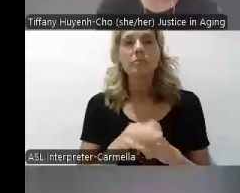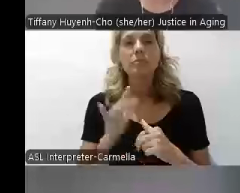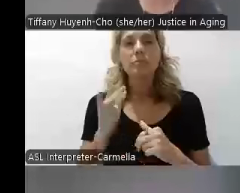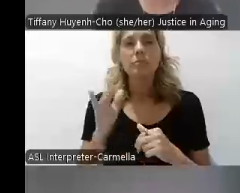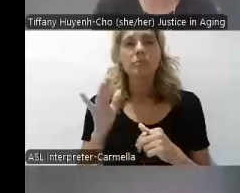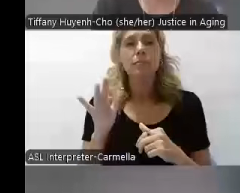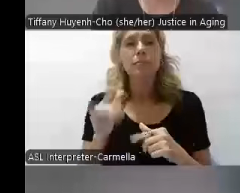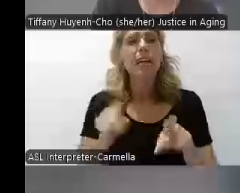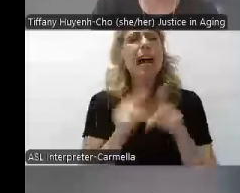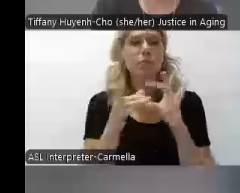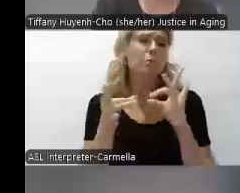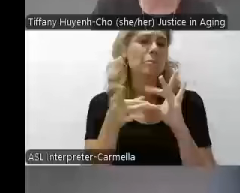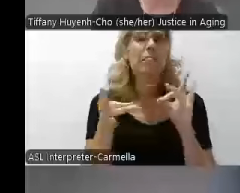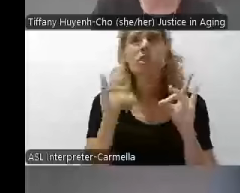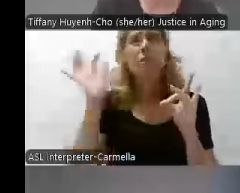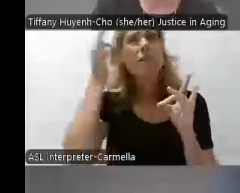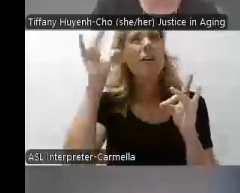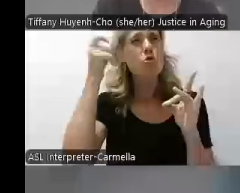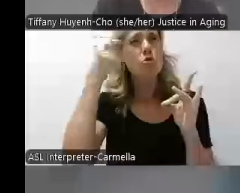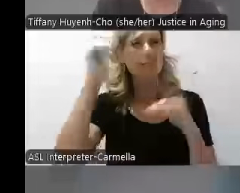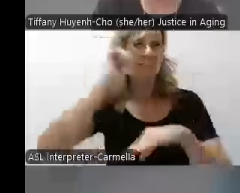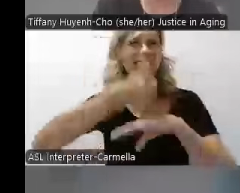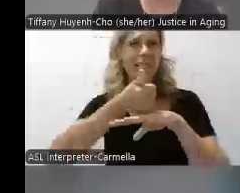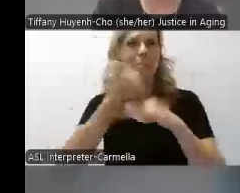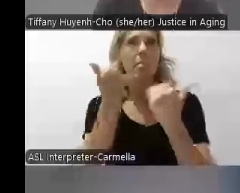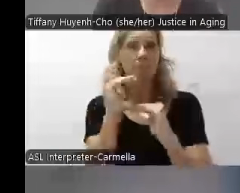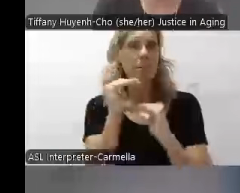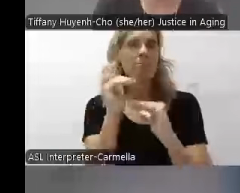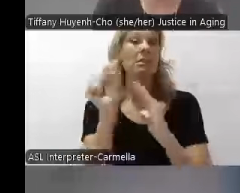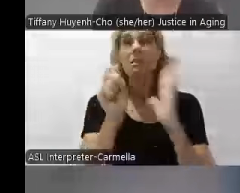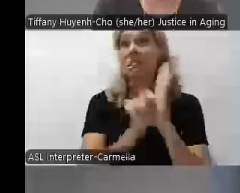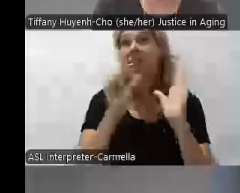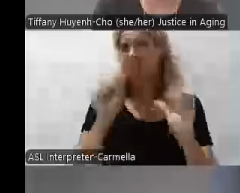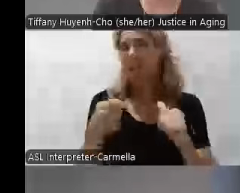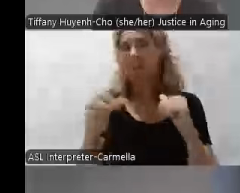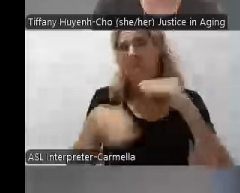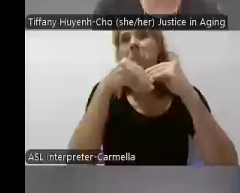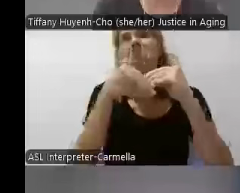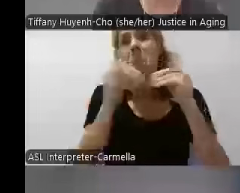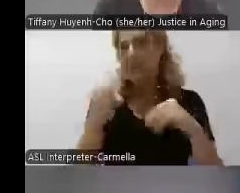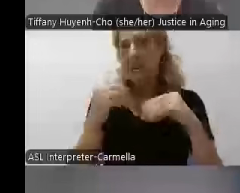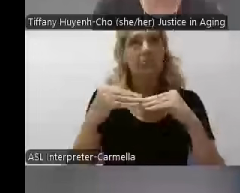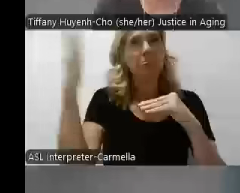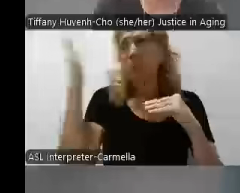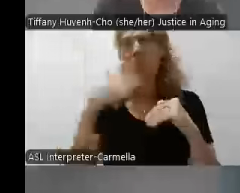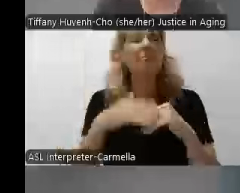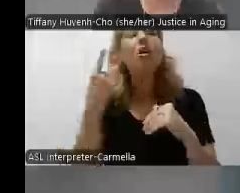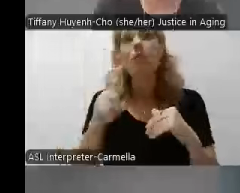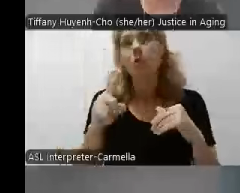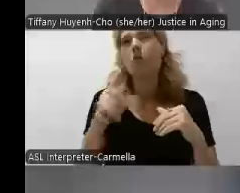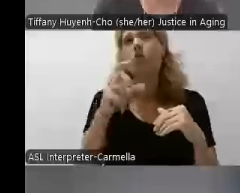And so as we mentioned, the federal government sets a floor that states can expand on, and often do, for the aged